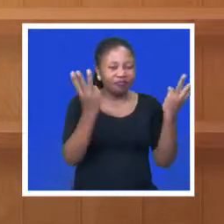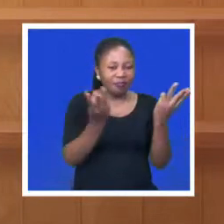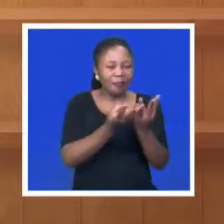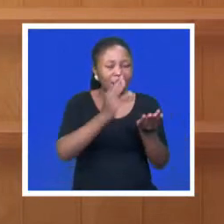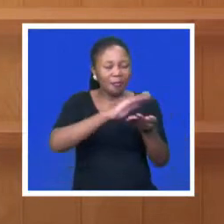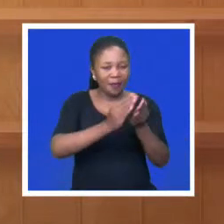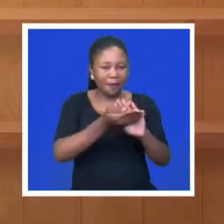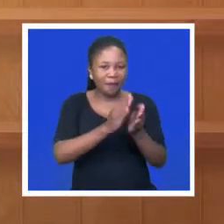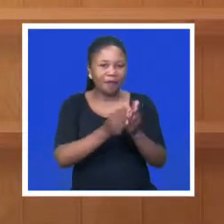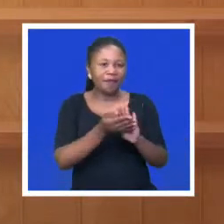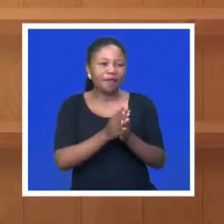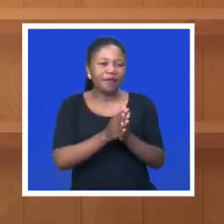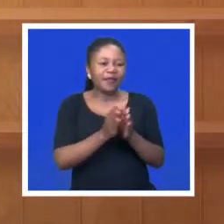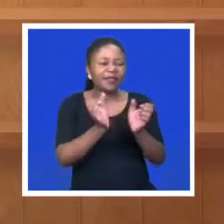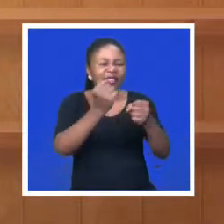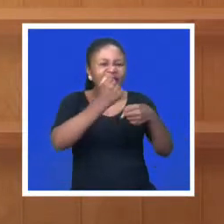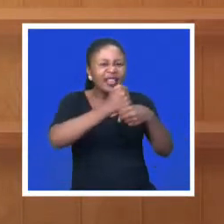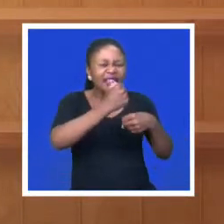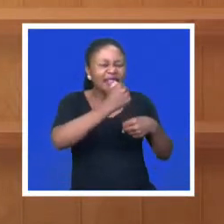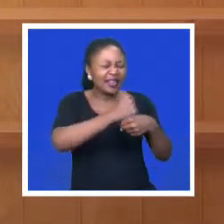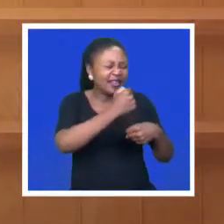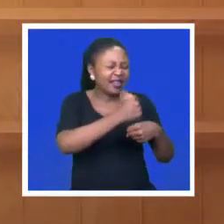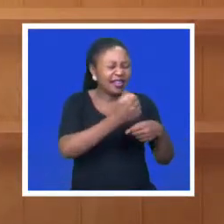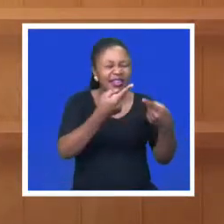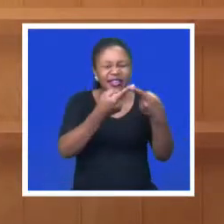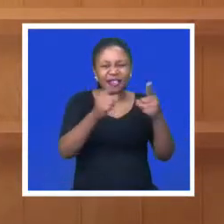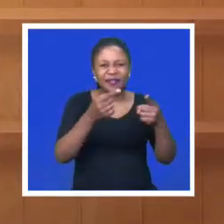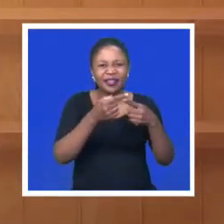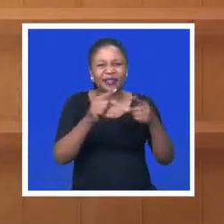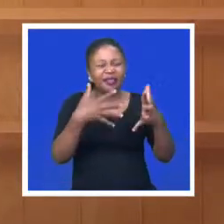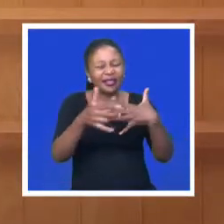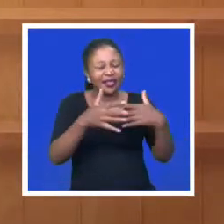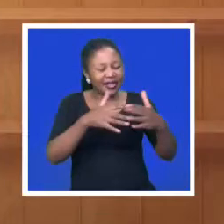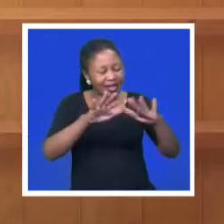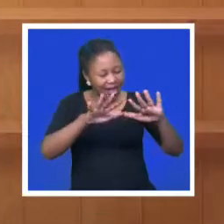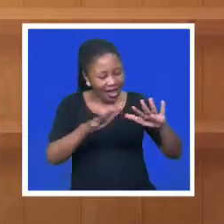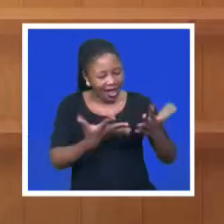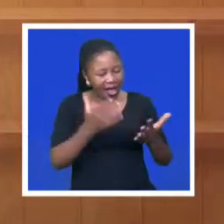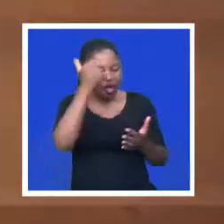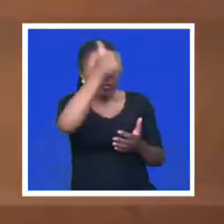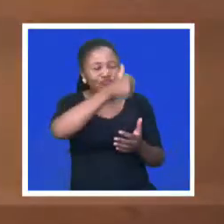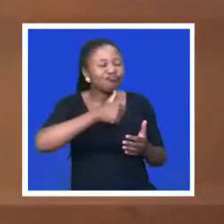creation, and give possible reason why the universe was created.